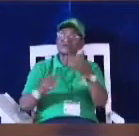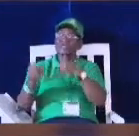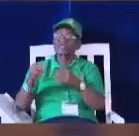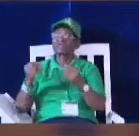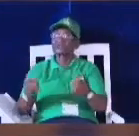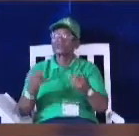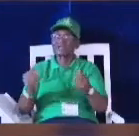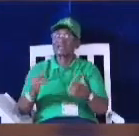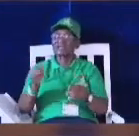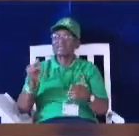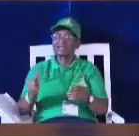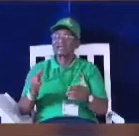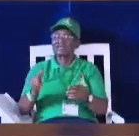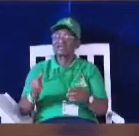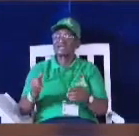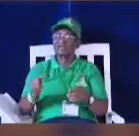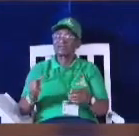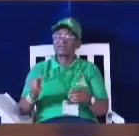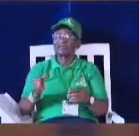bombarded the hand.